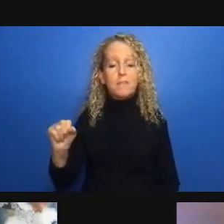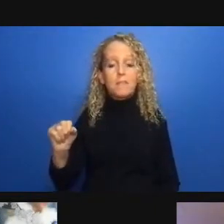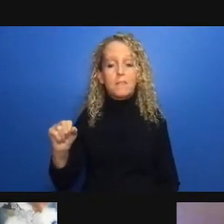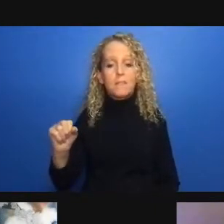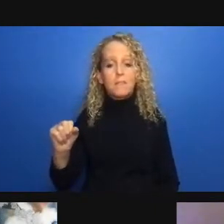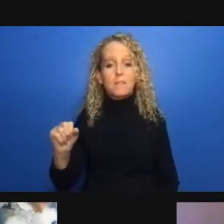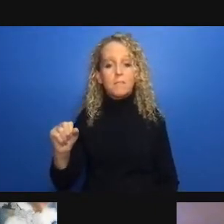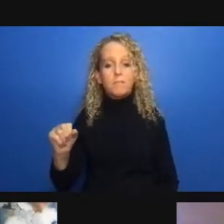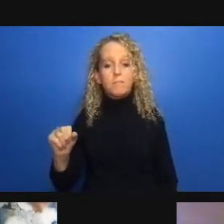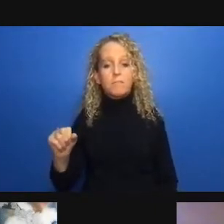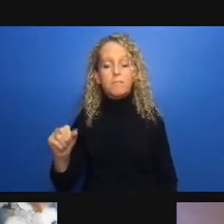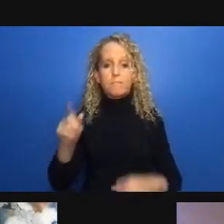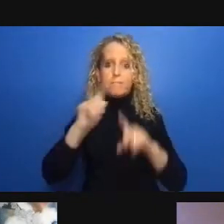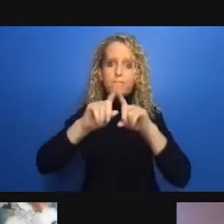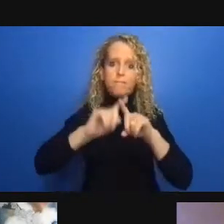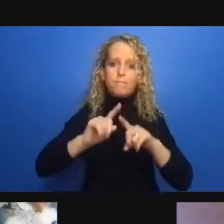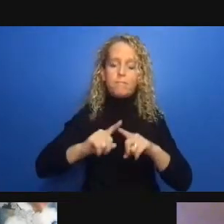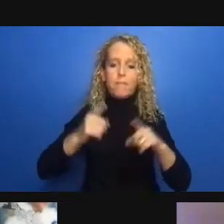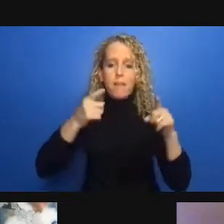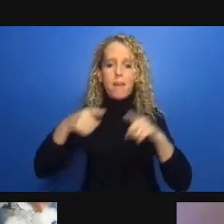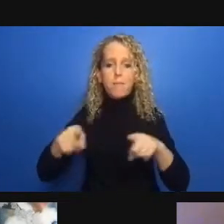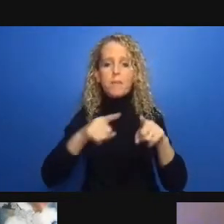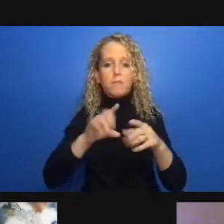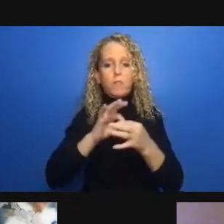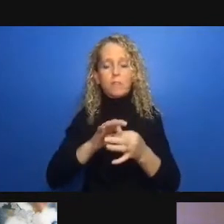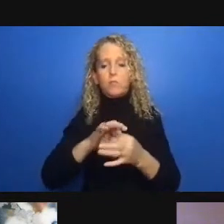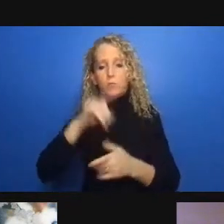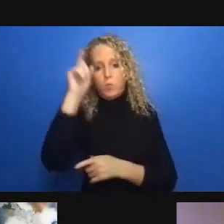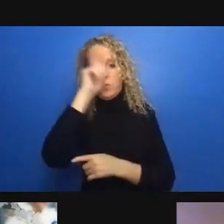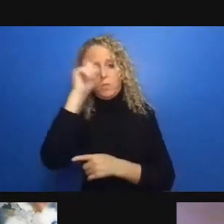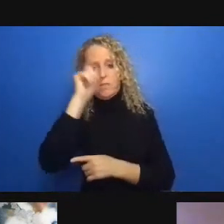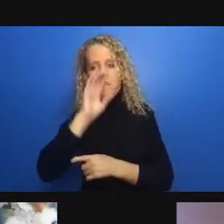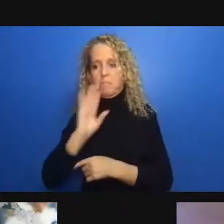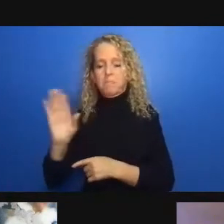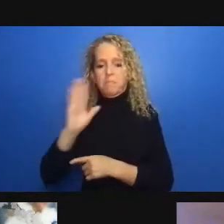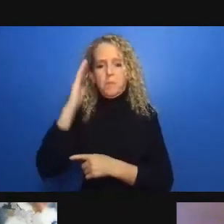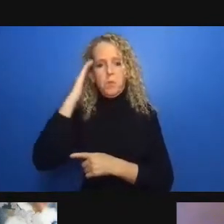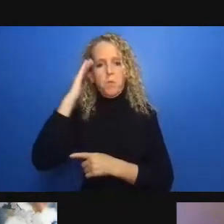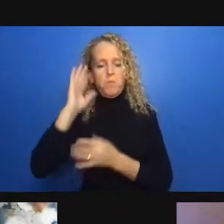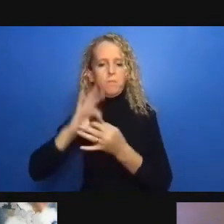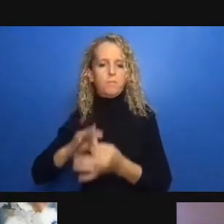in terms of wisdom around agriculture across all the fields.